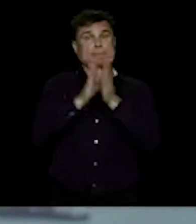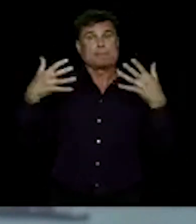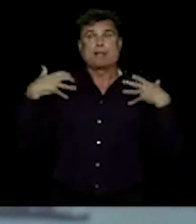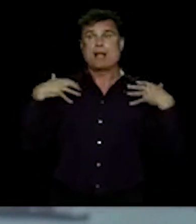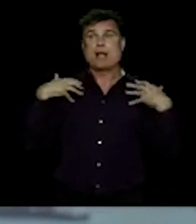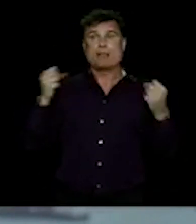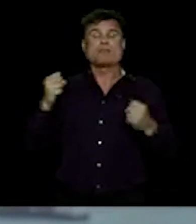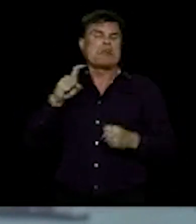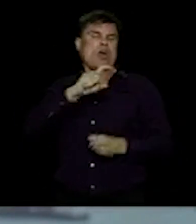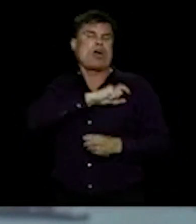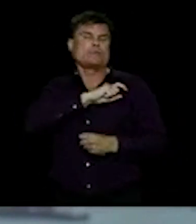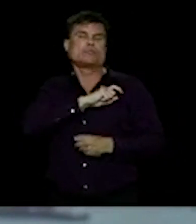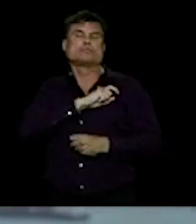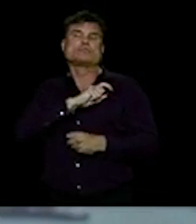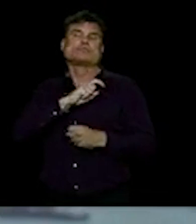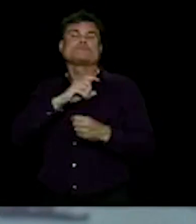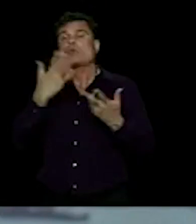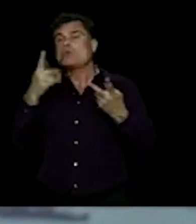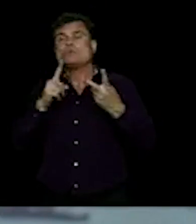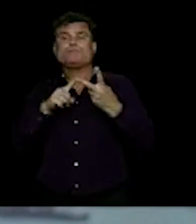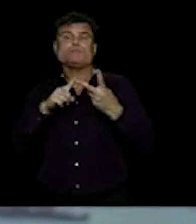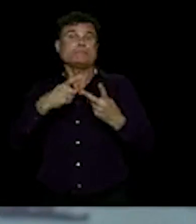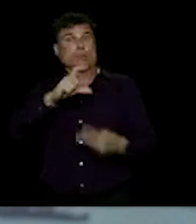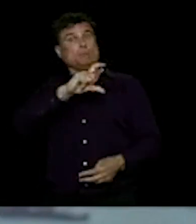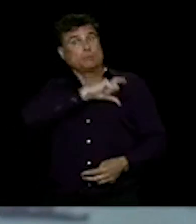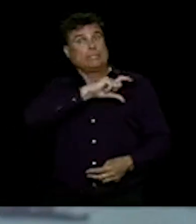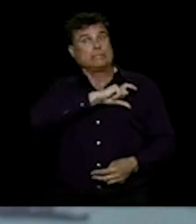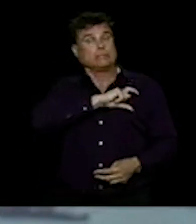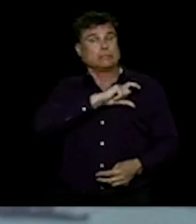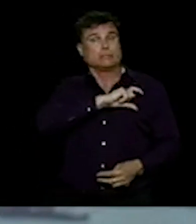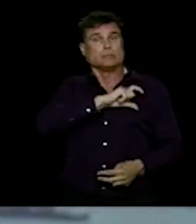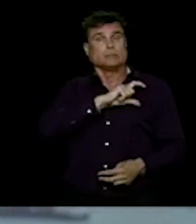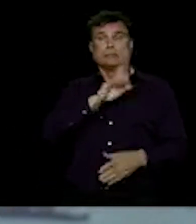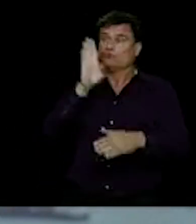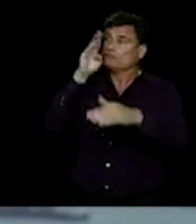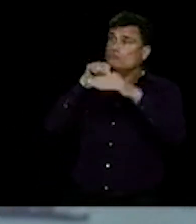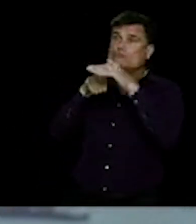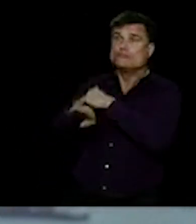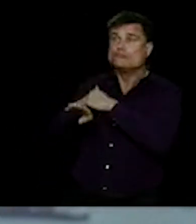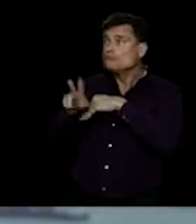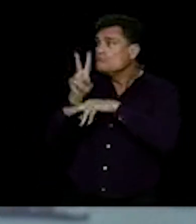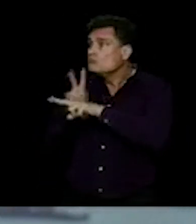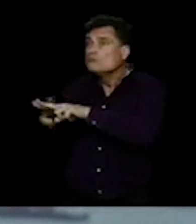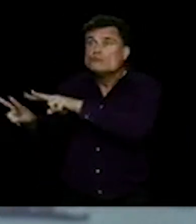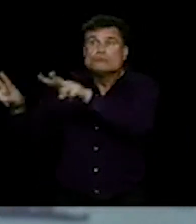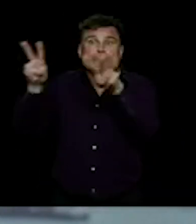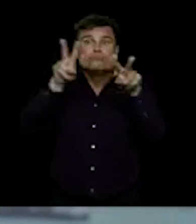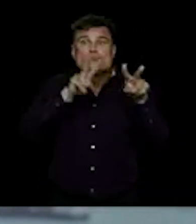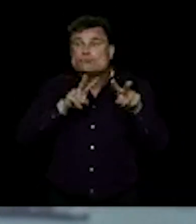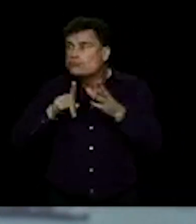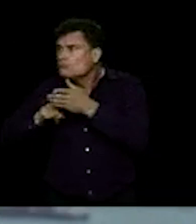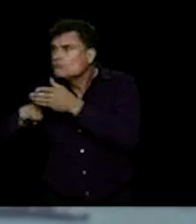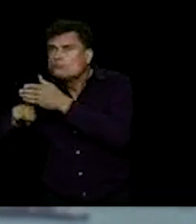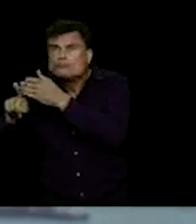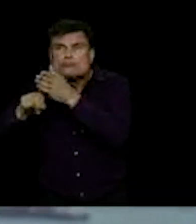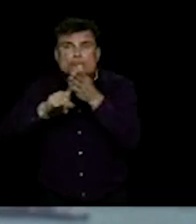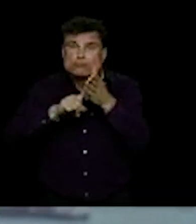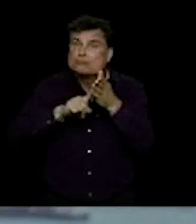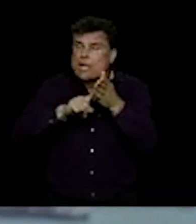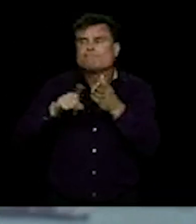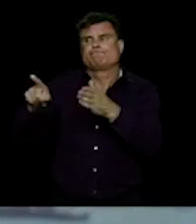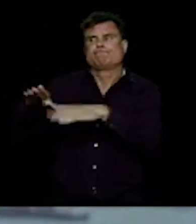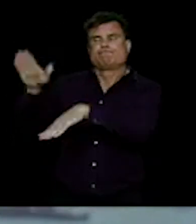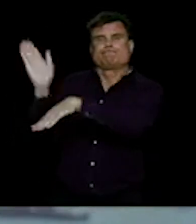bylaw officers and local police are making sure that people are adhering to the requirements that we have. And actually, I've been